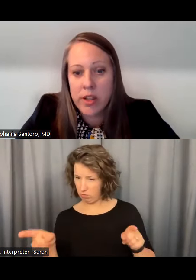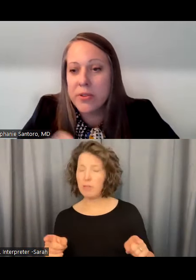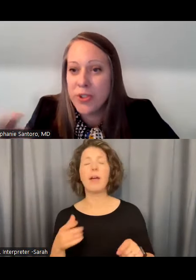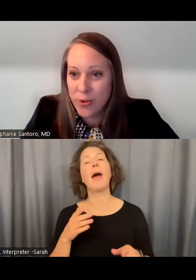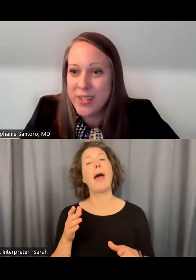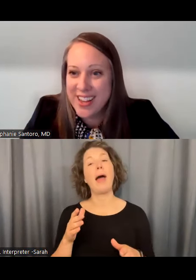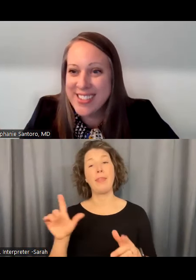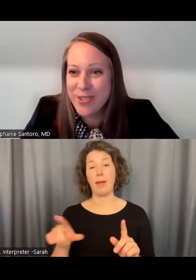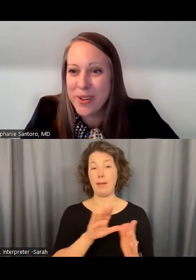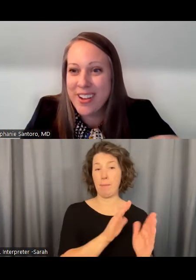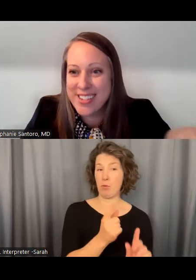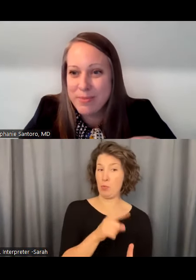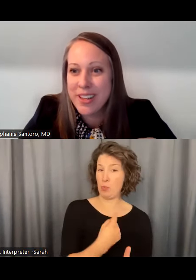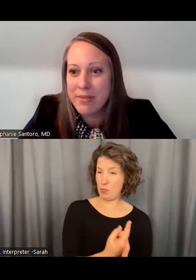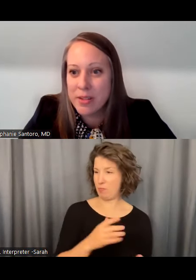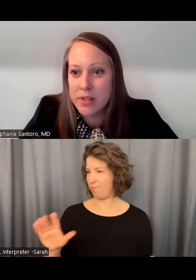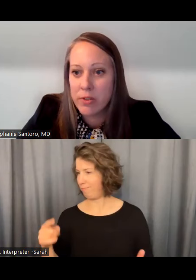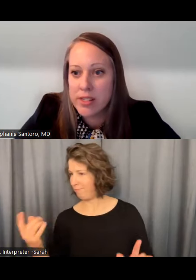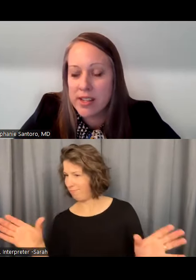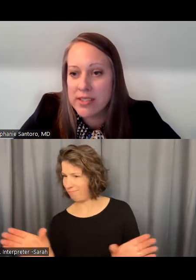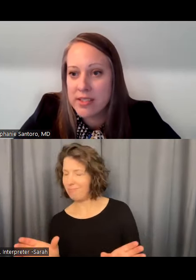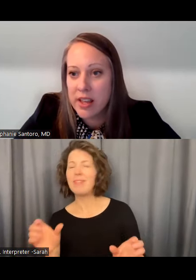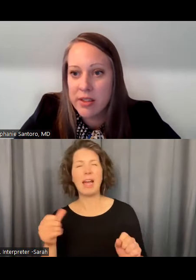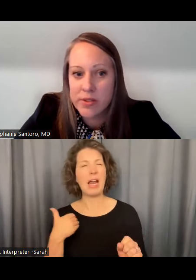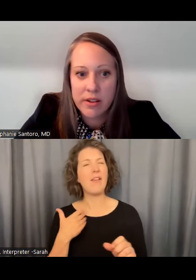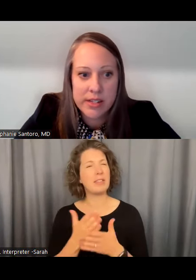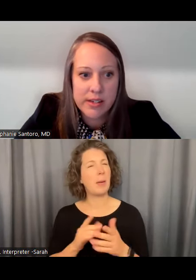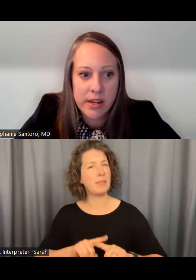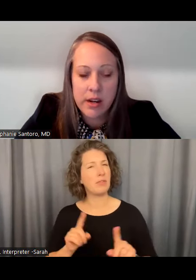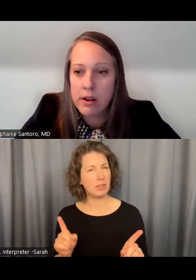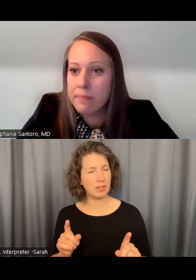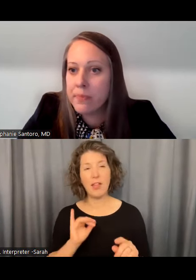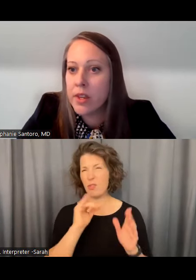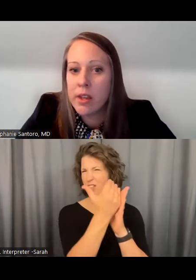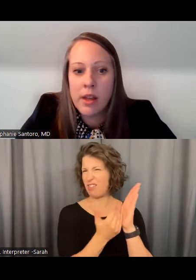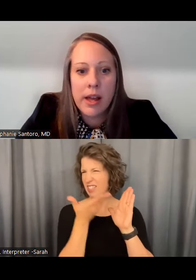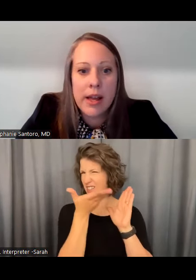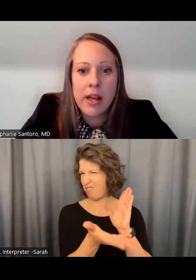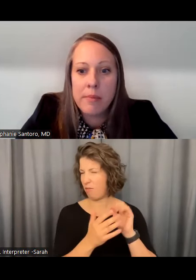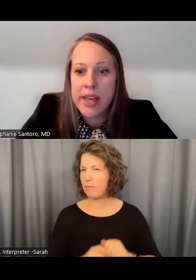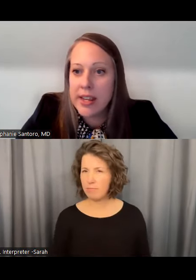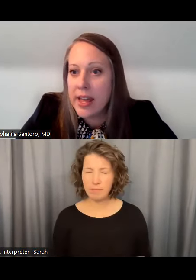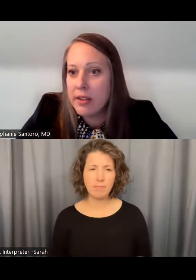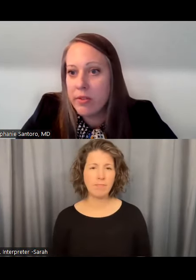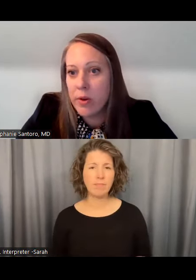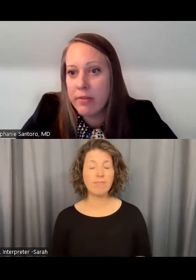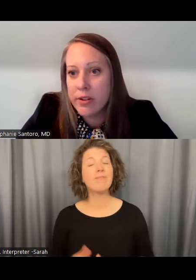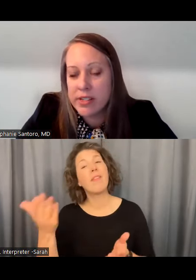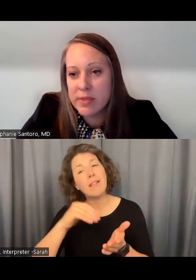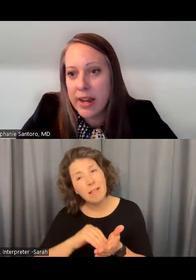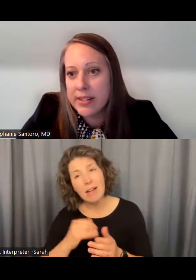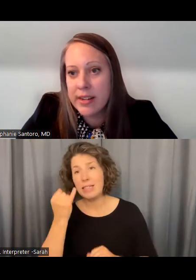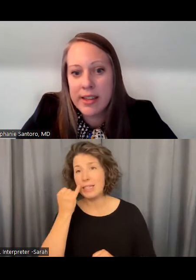syndrome alone, children with Down syndrome and autism can have some differences. And those are listed here. And again, if you